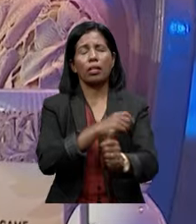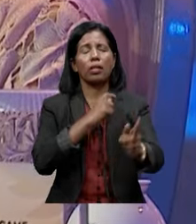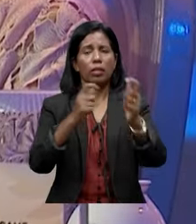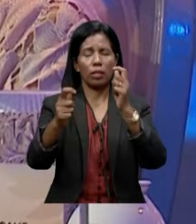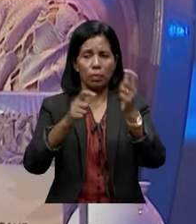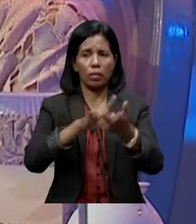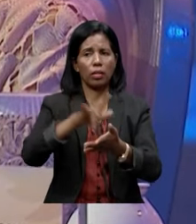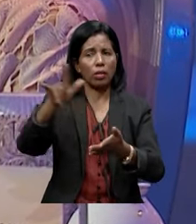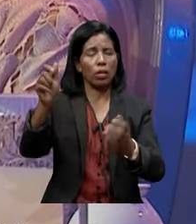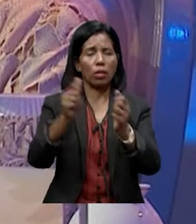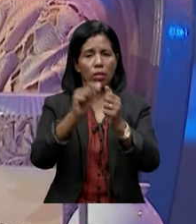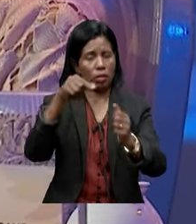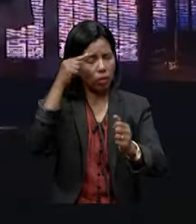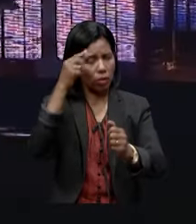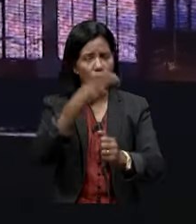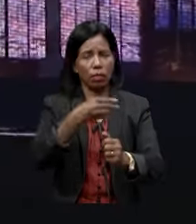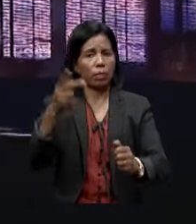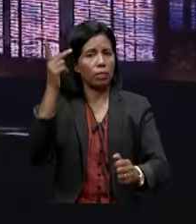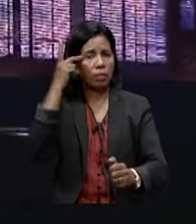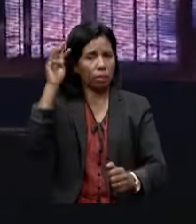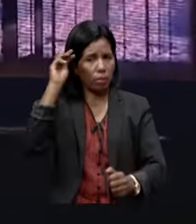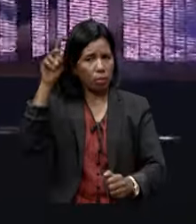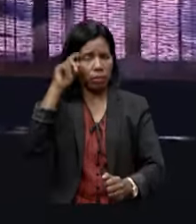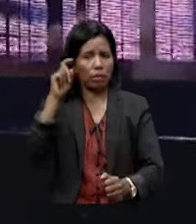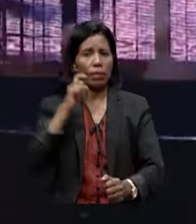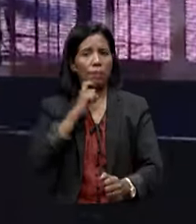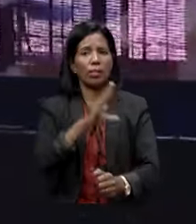transpor Indonesia Min